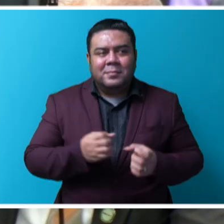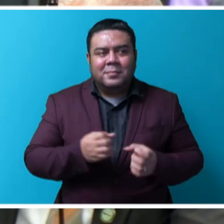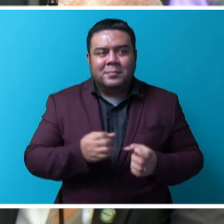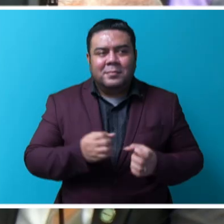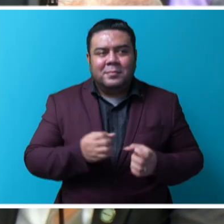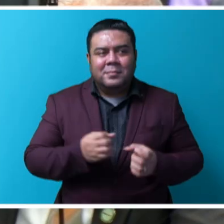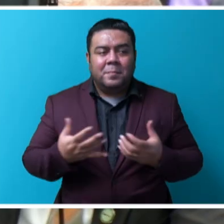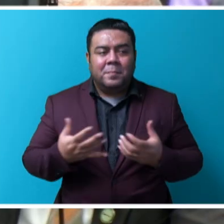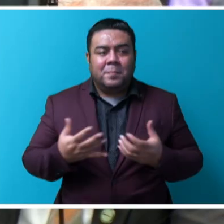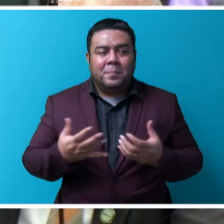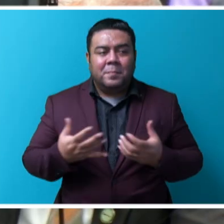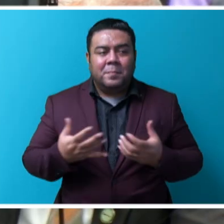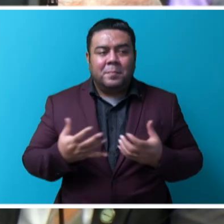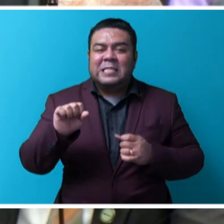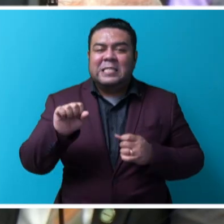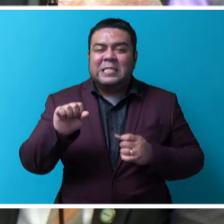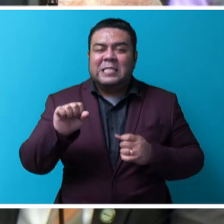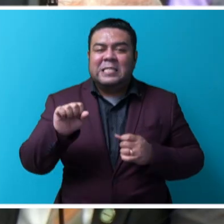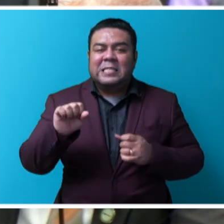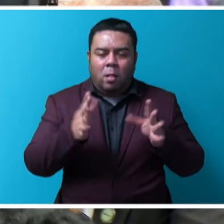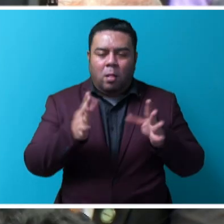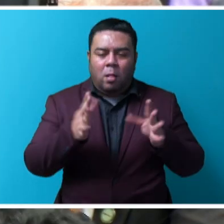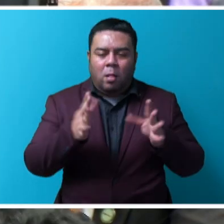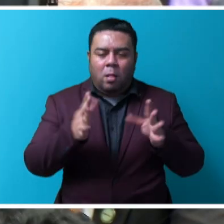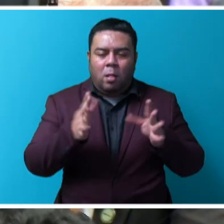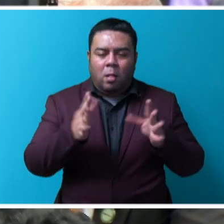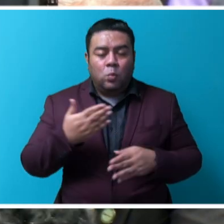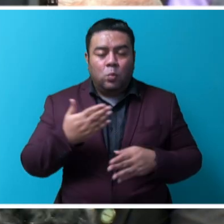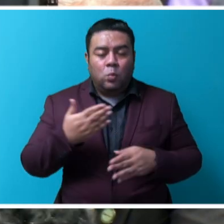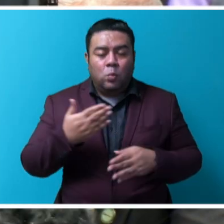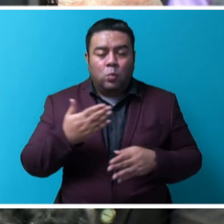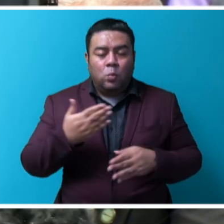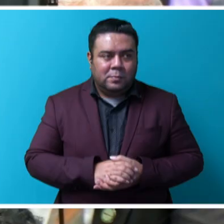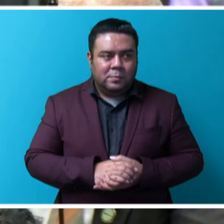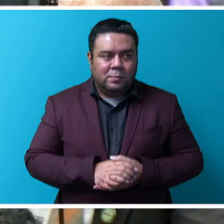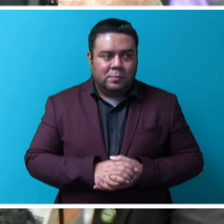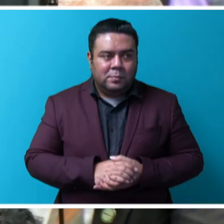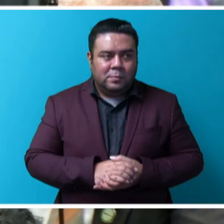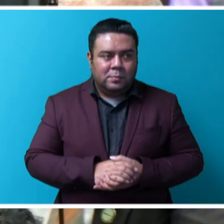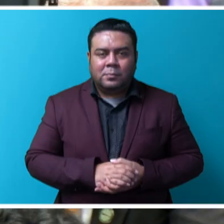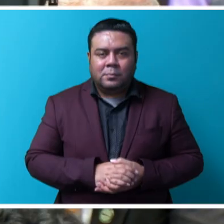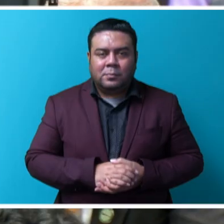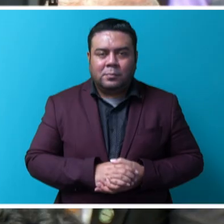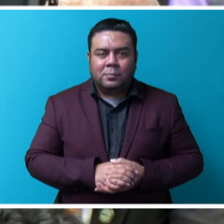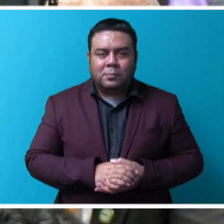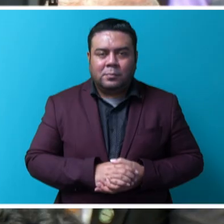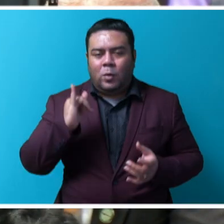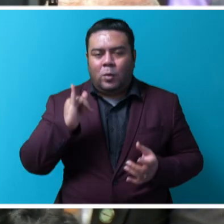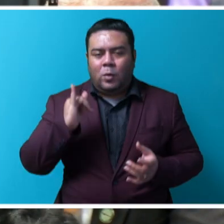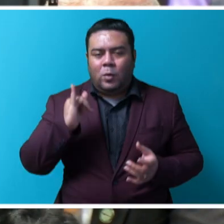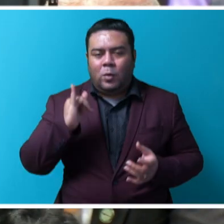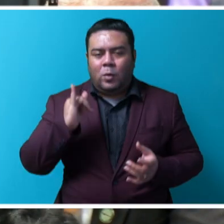the shift must happen, but this government is not waiting. We have been working closely with the ministries, and this would be reflected in